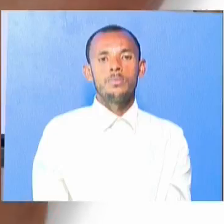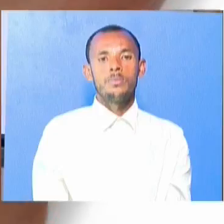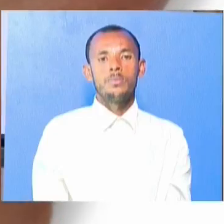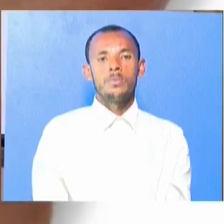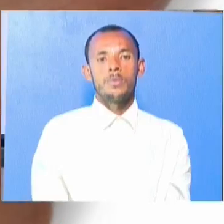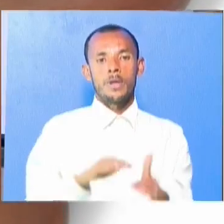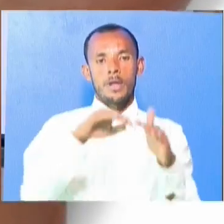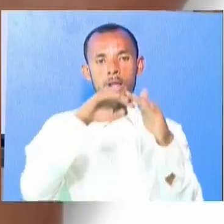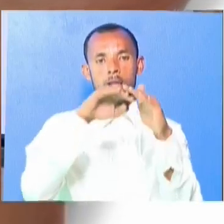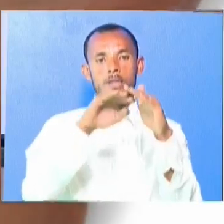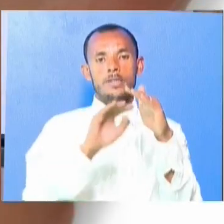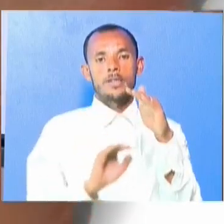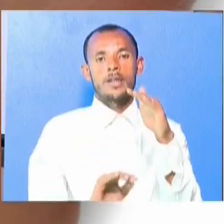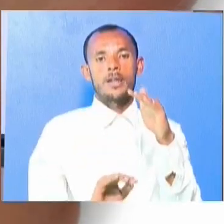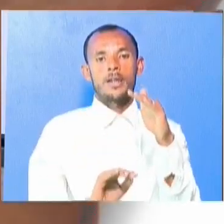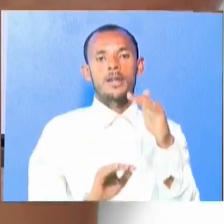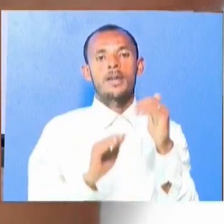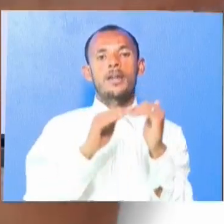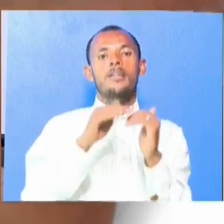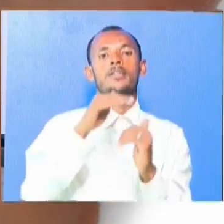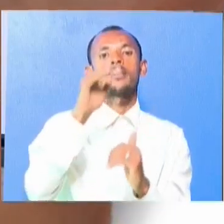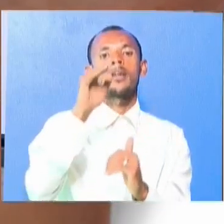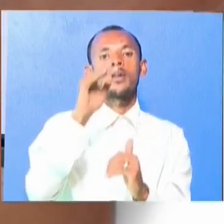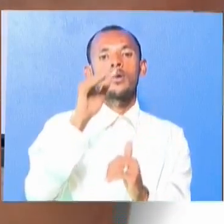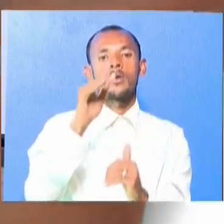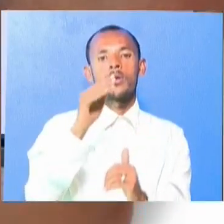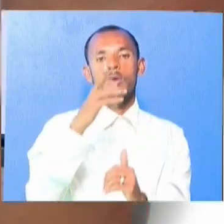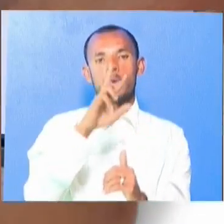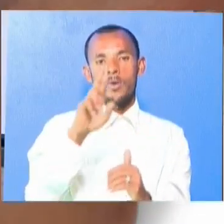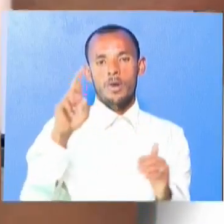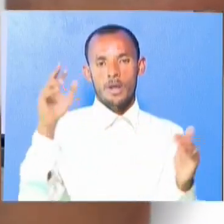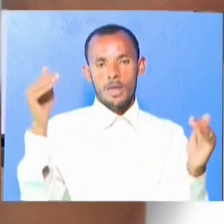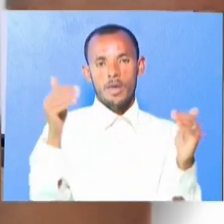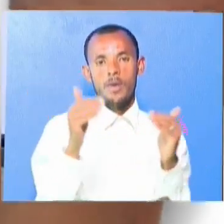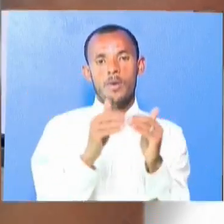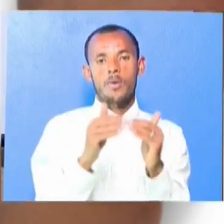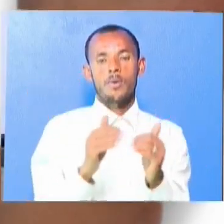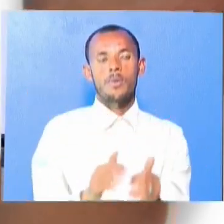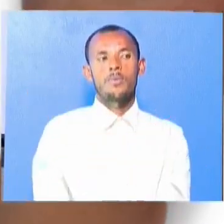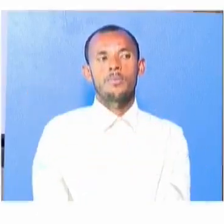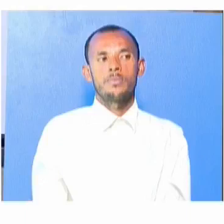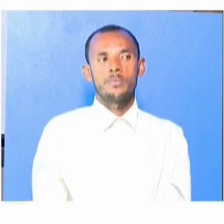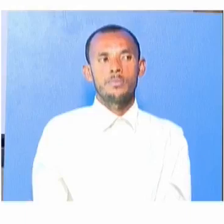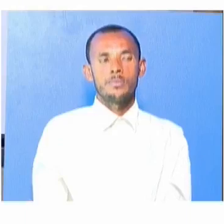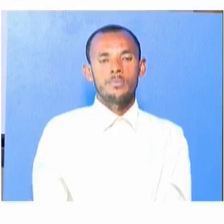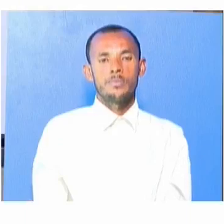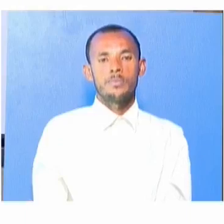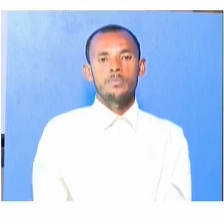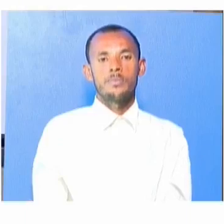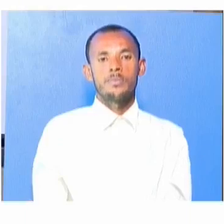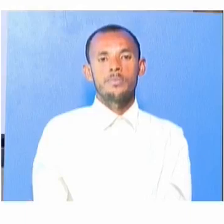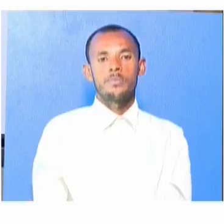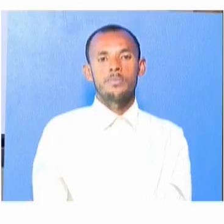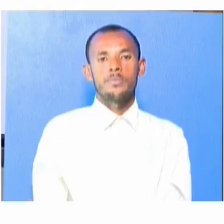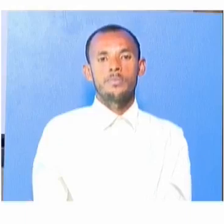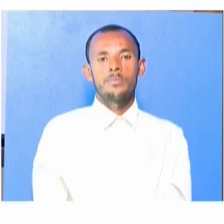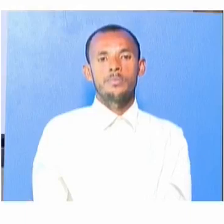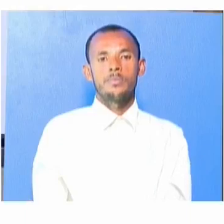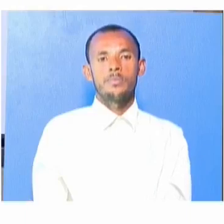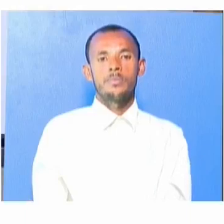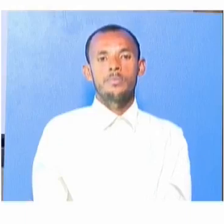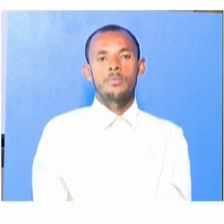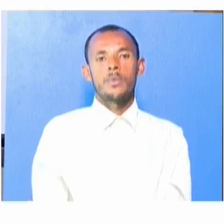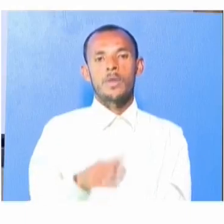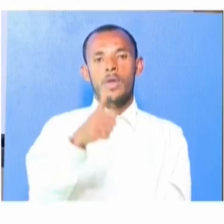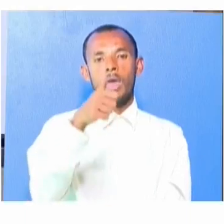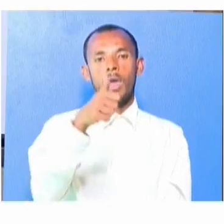less than, greater than, or equally. Okay, the first